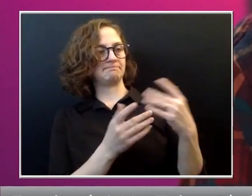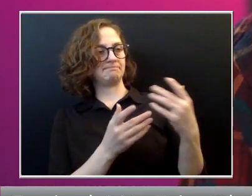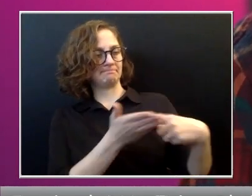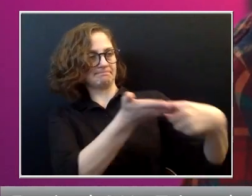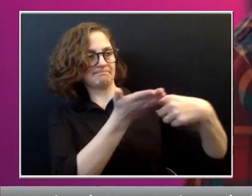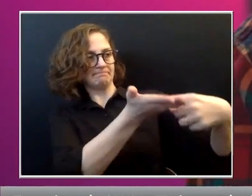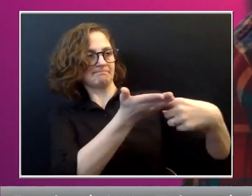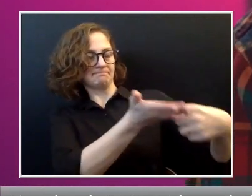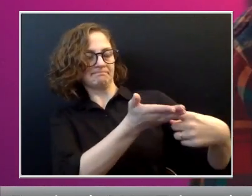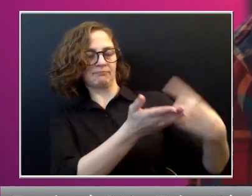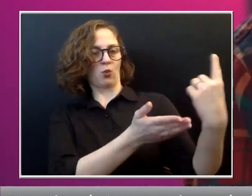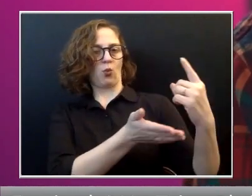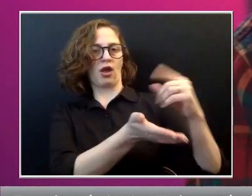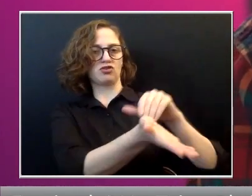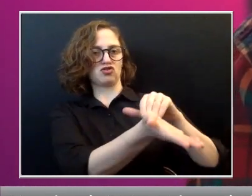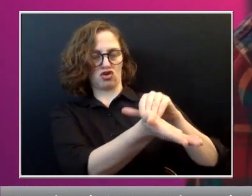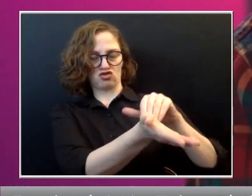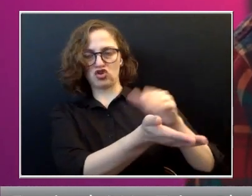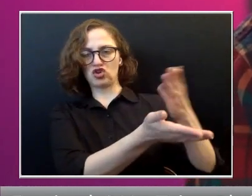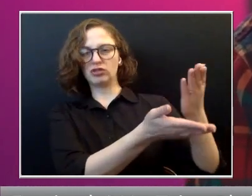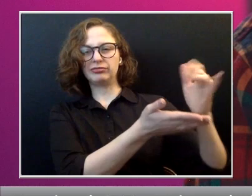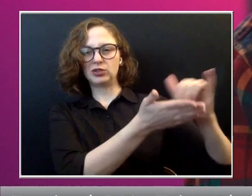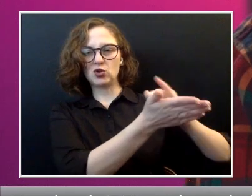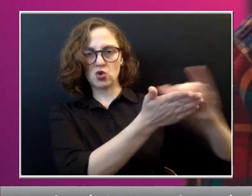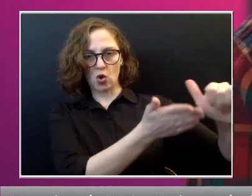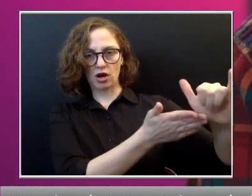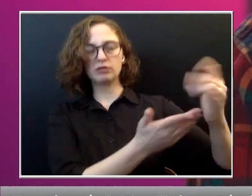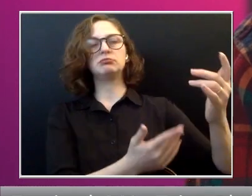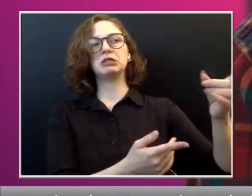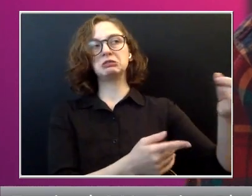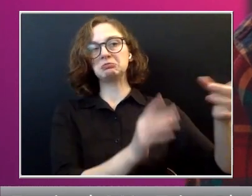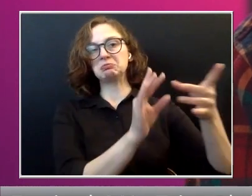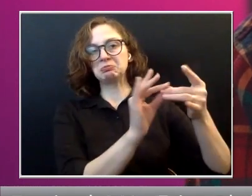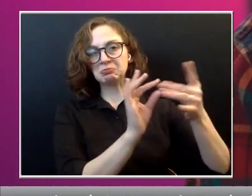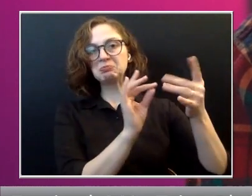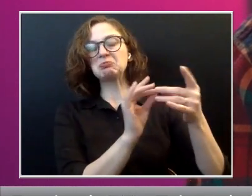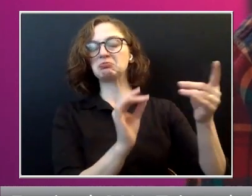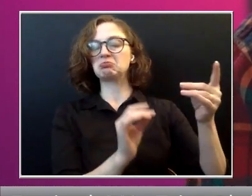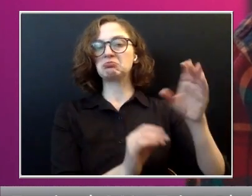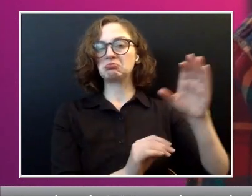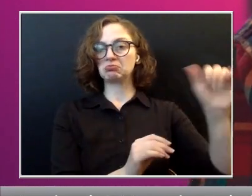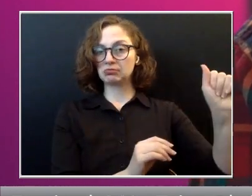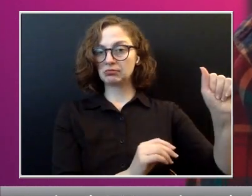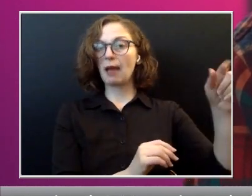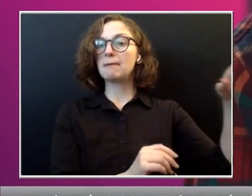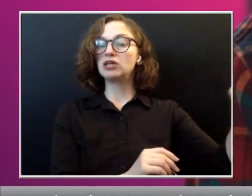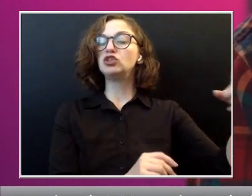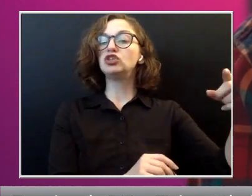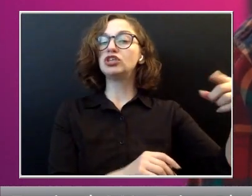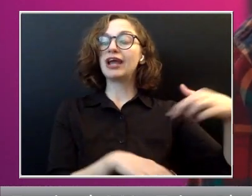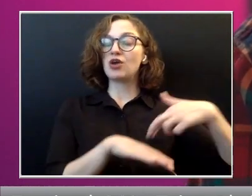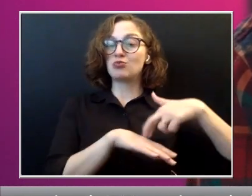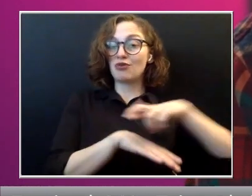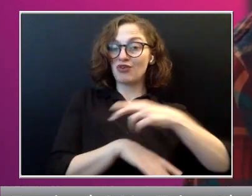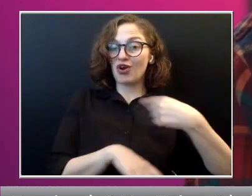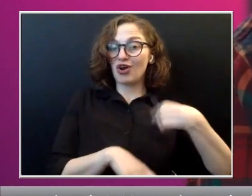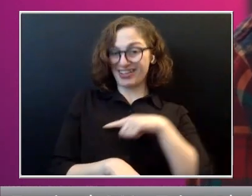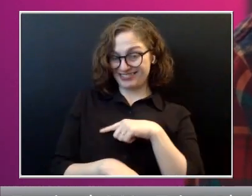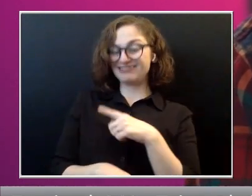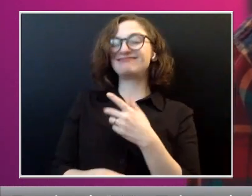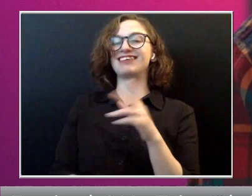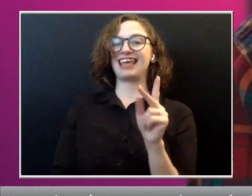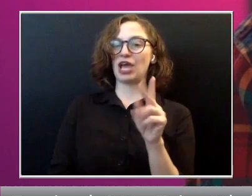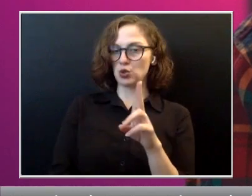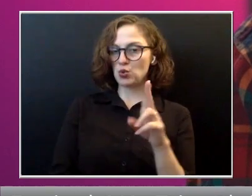that amyloidosis, and she had referred us to KU because she knew that Dr. Shaw was working on that,